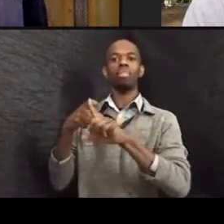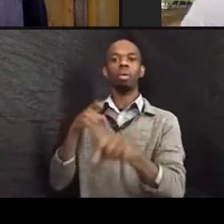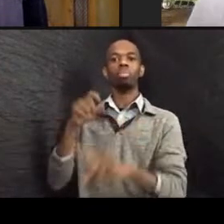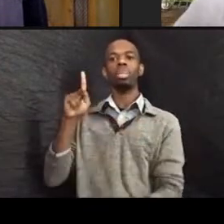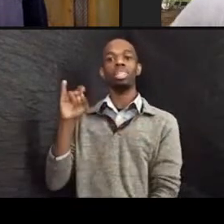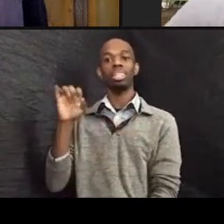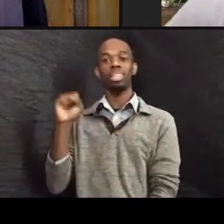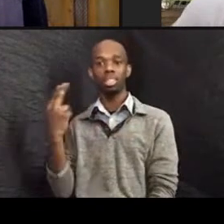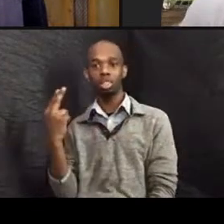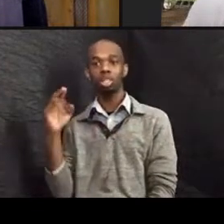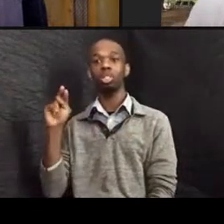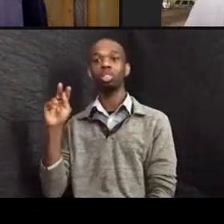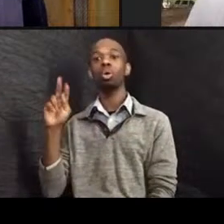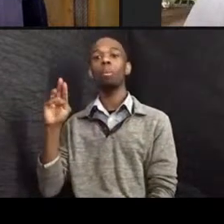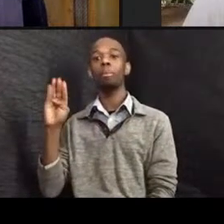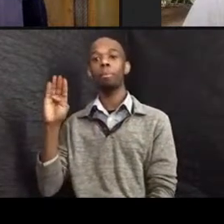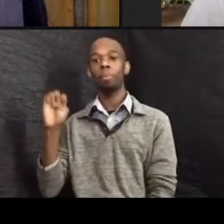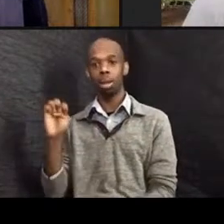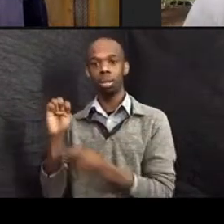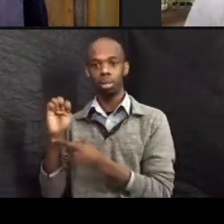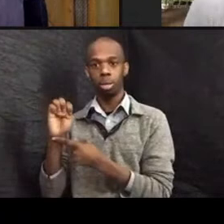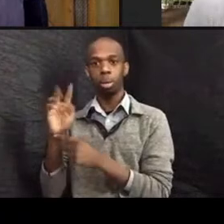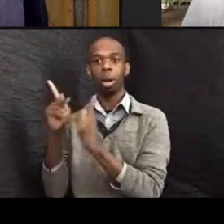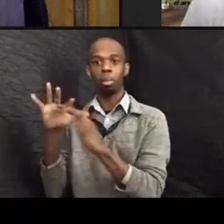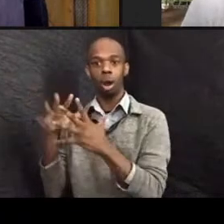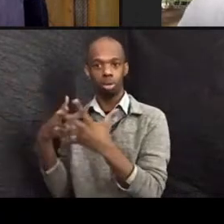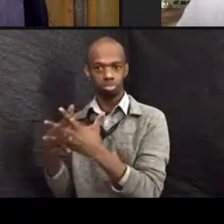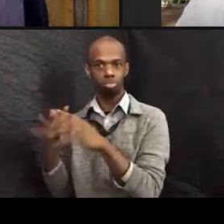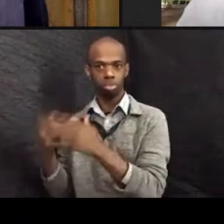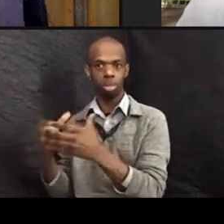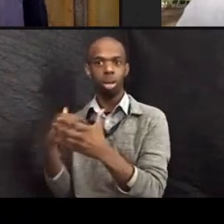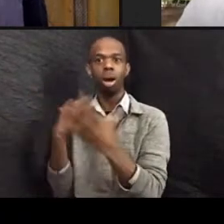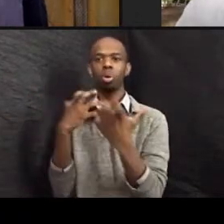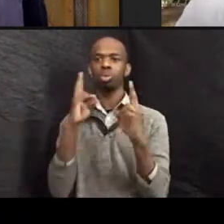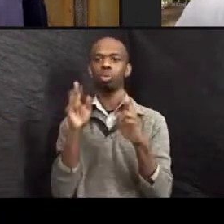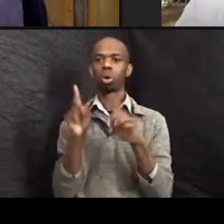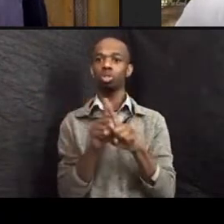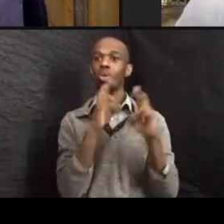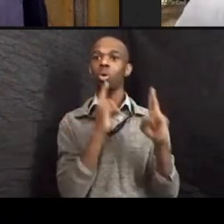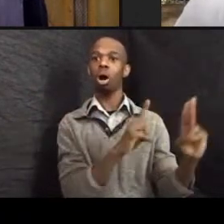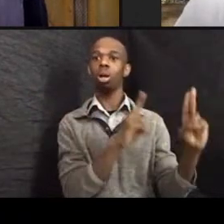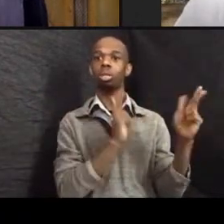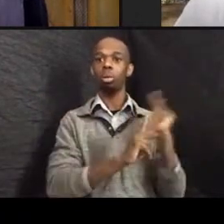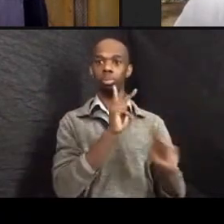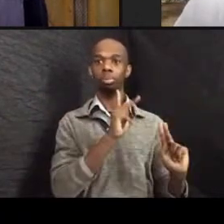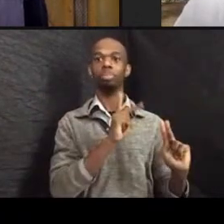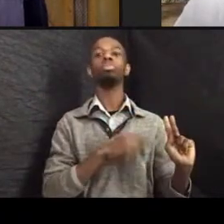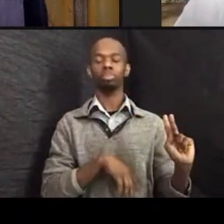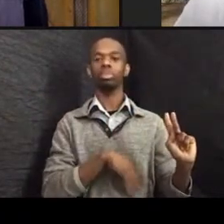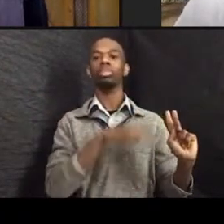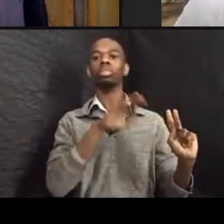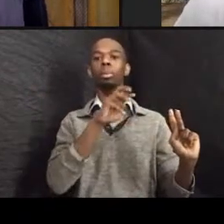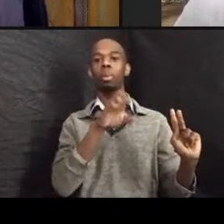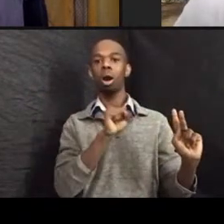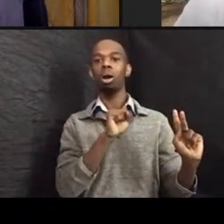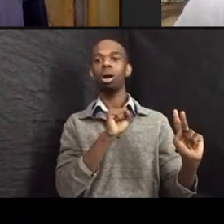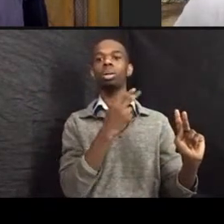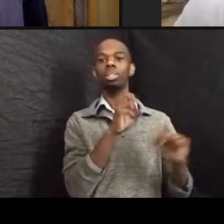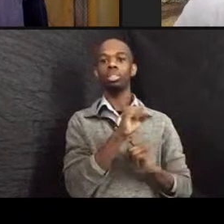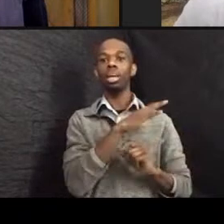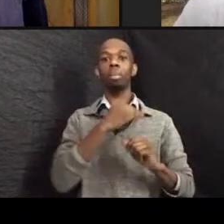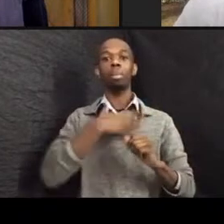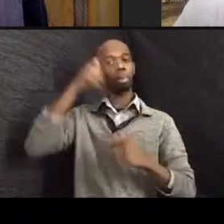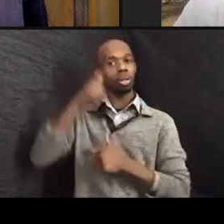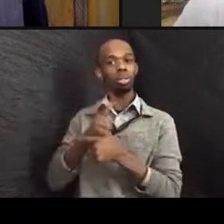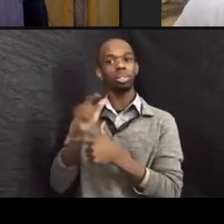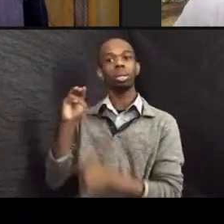Native people. I would like to also acknowledge my parents, Mark and Karen Hughes, and my younger brothers, Miles and Matthew. And with